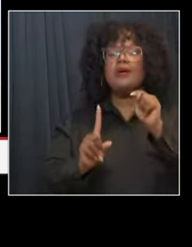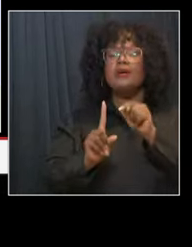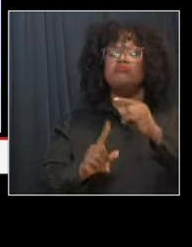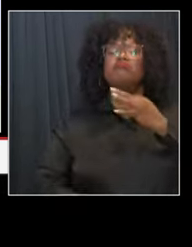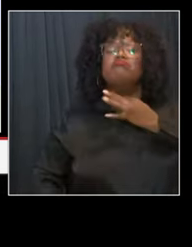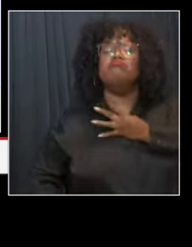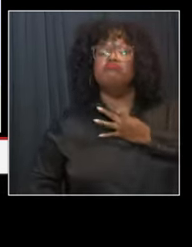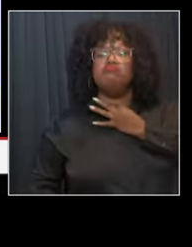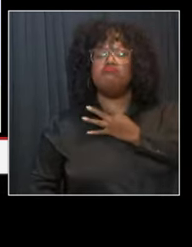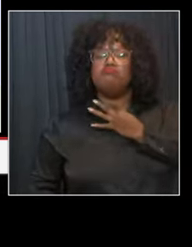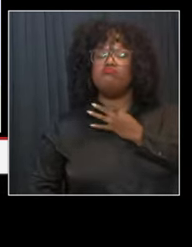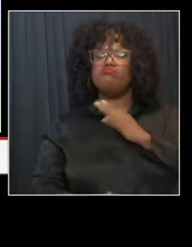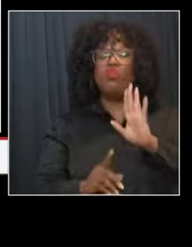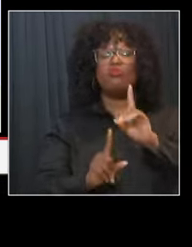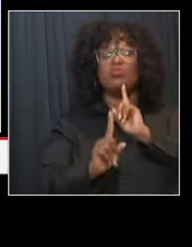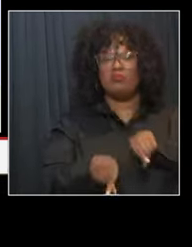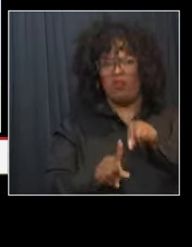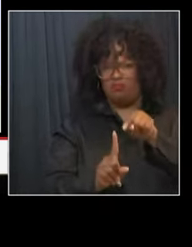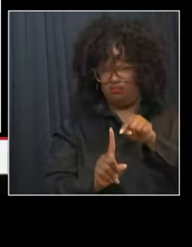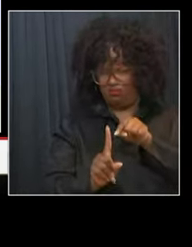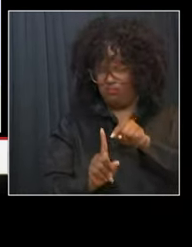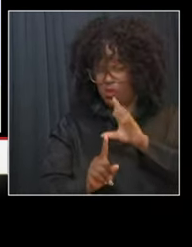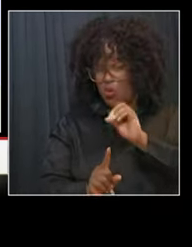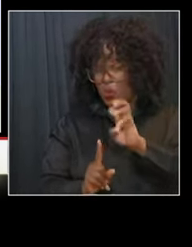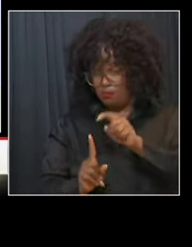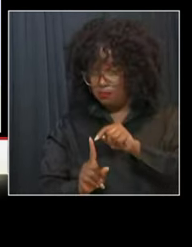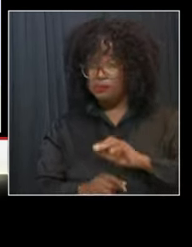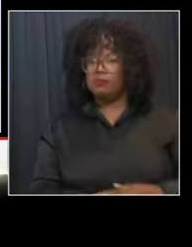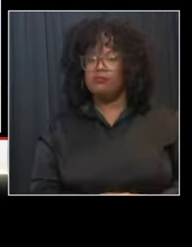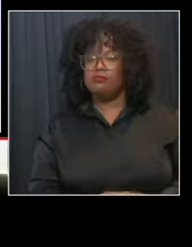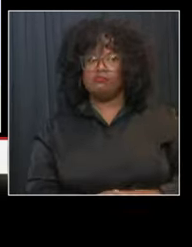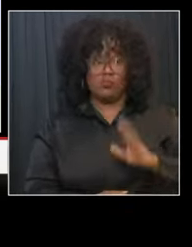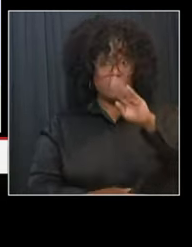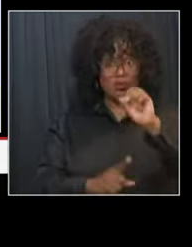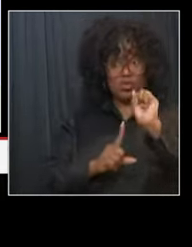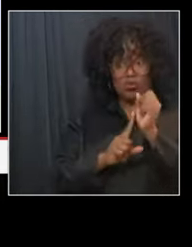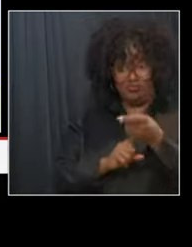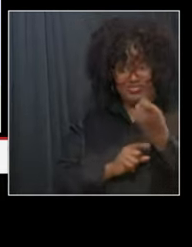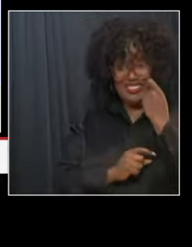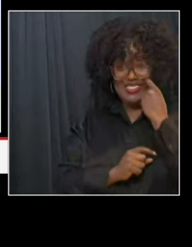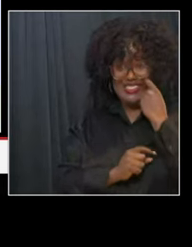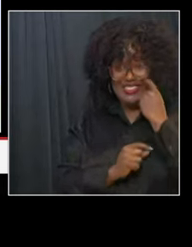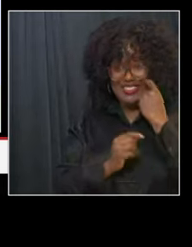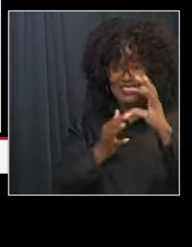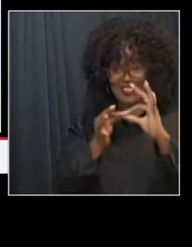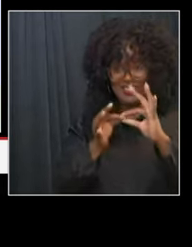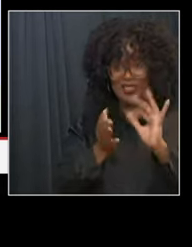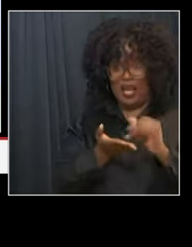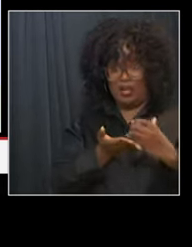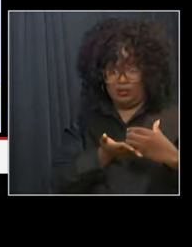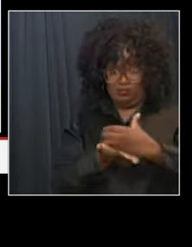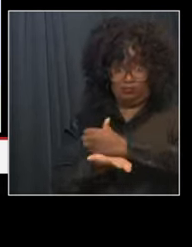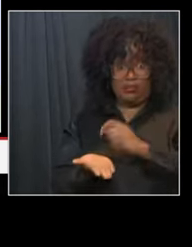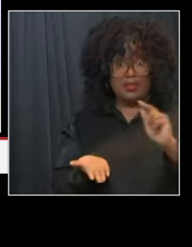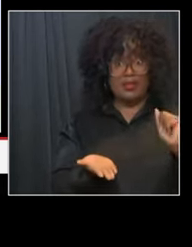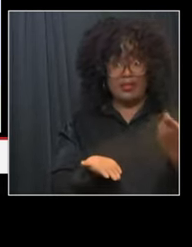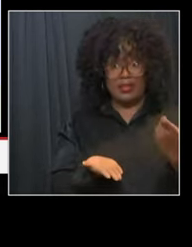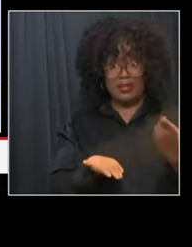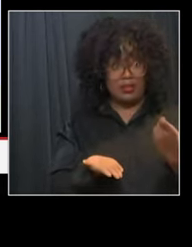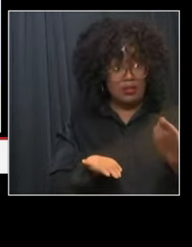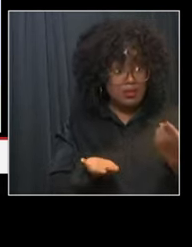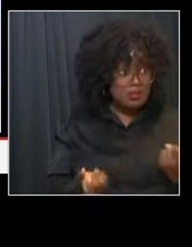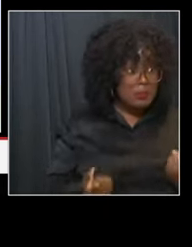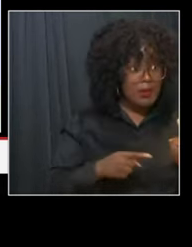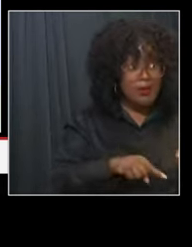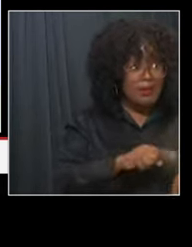we were in, is that we were going to collect the taxes and we weren't going to be able to spend them, and then at the end of the year